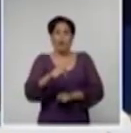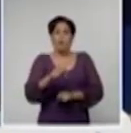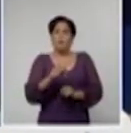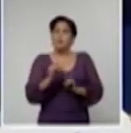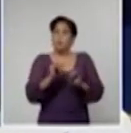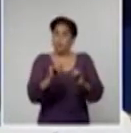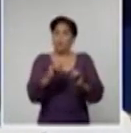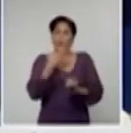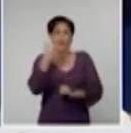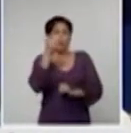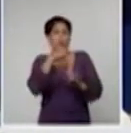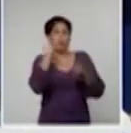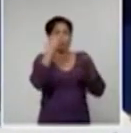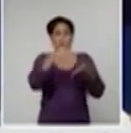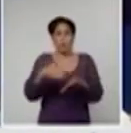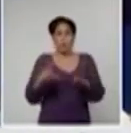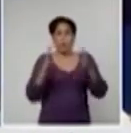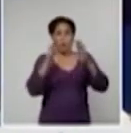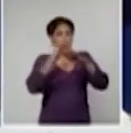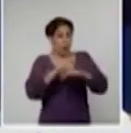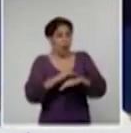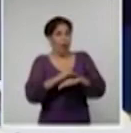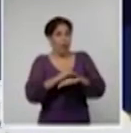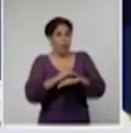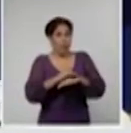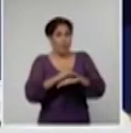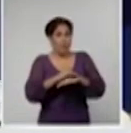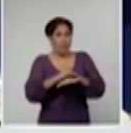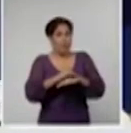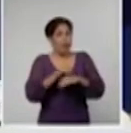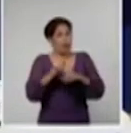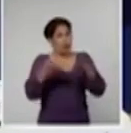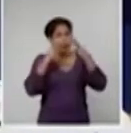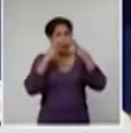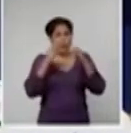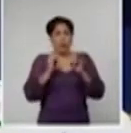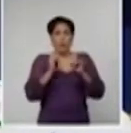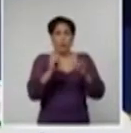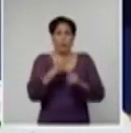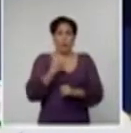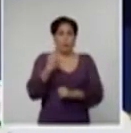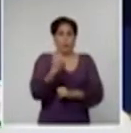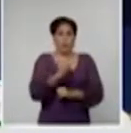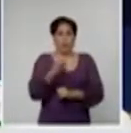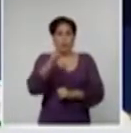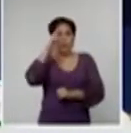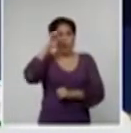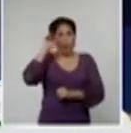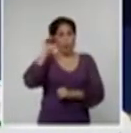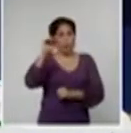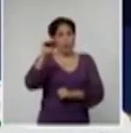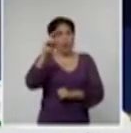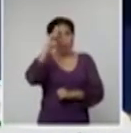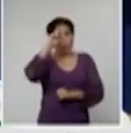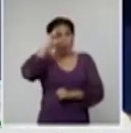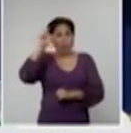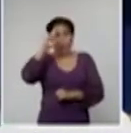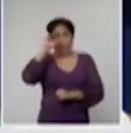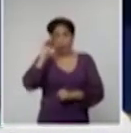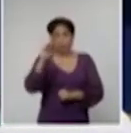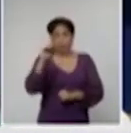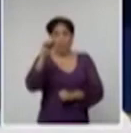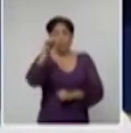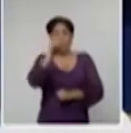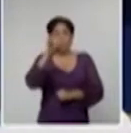and in our hospitals, 146 patients remain admitted, 11 in surveillance, 93